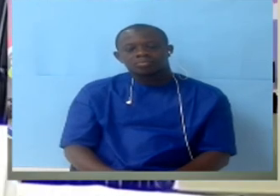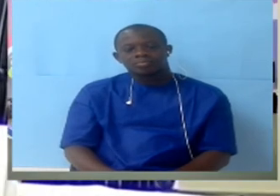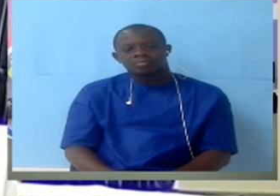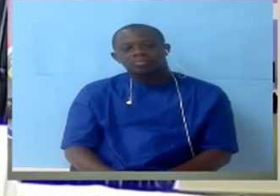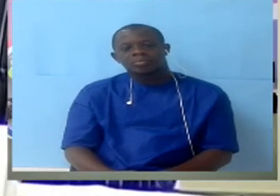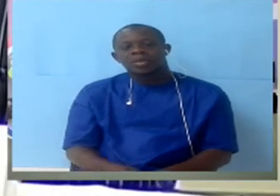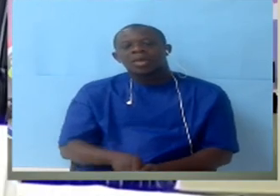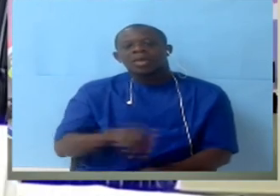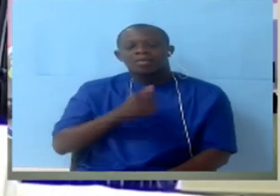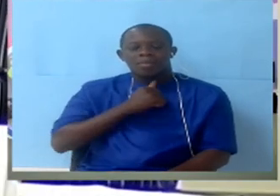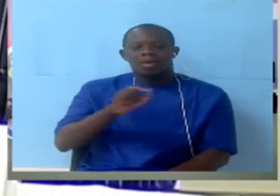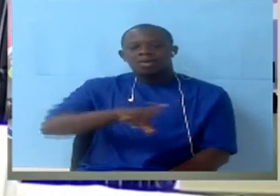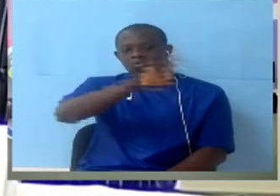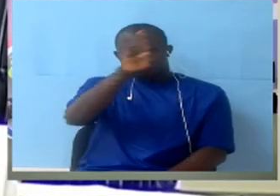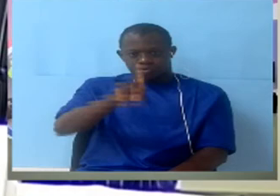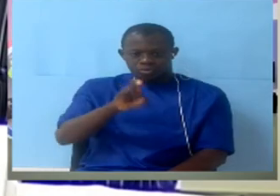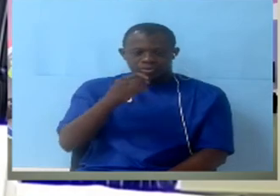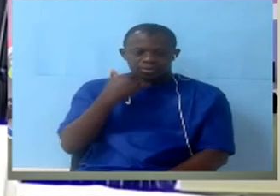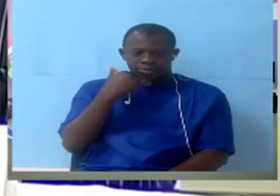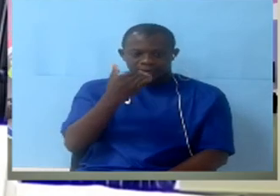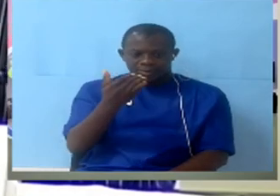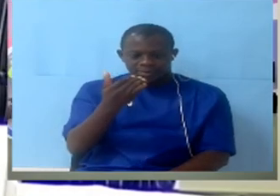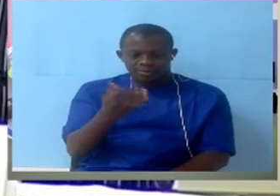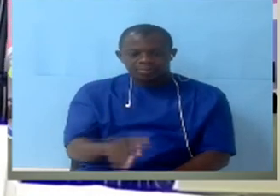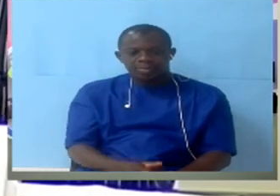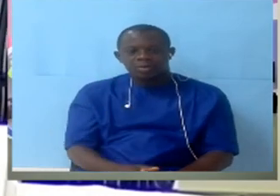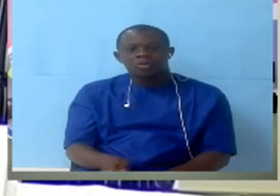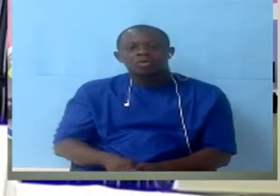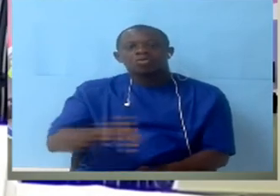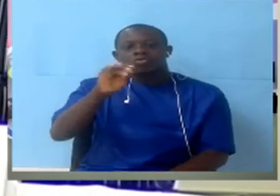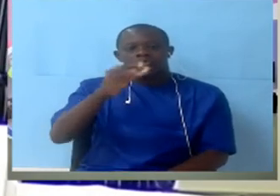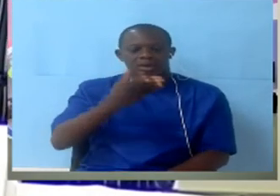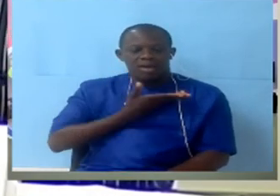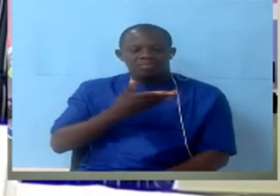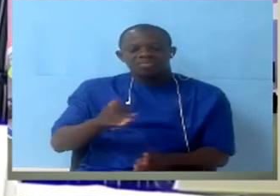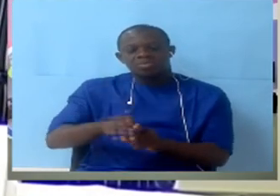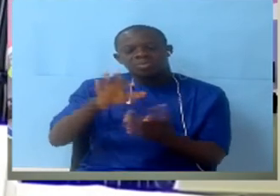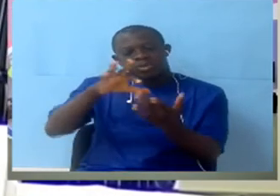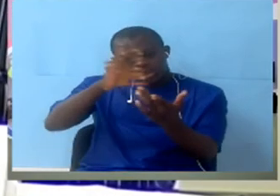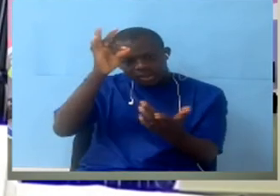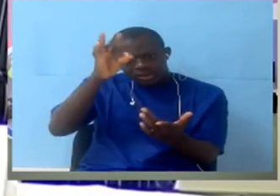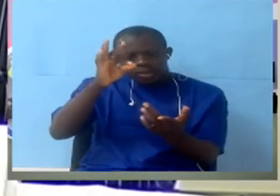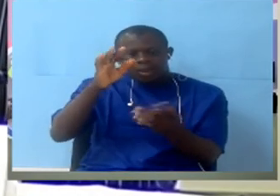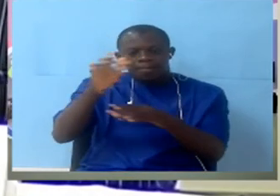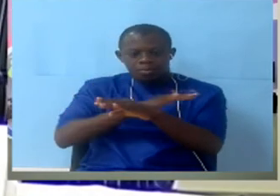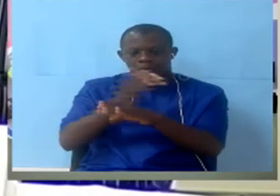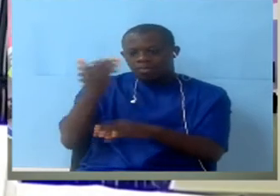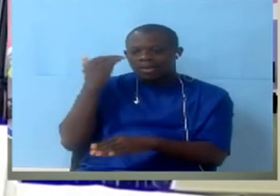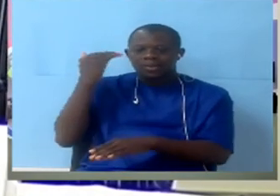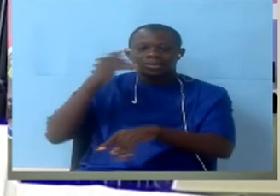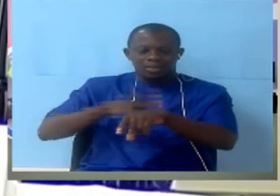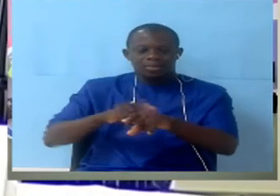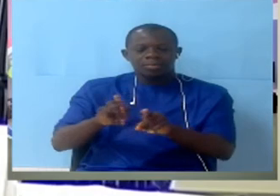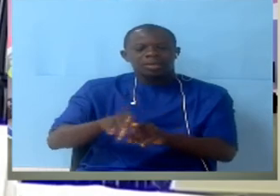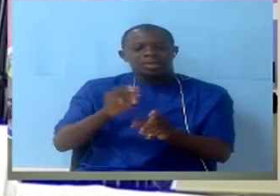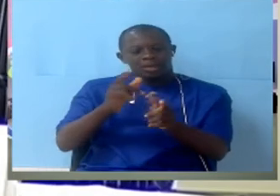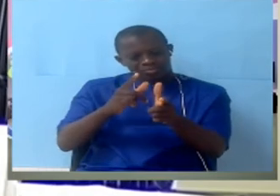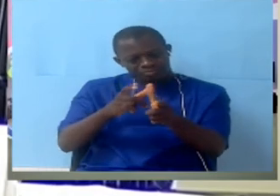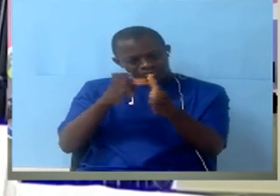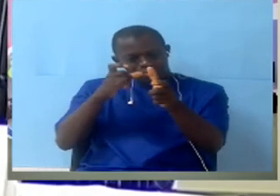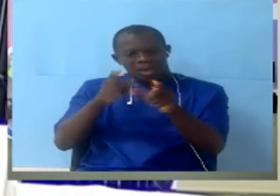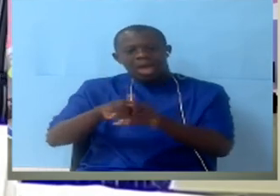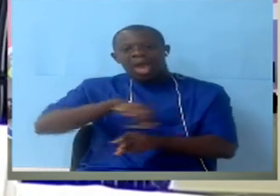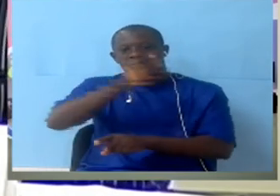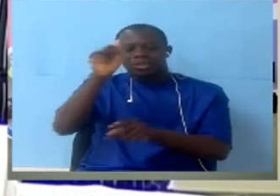The question is, yes. Did he have a choice at that time to pull the trigger and